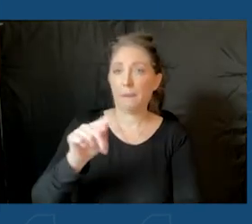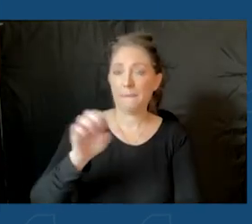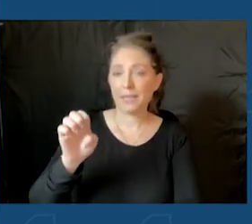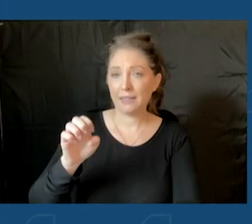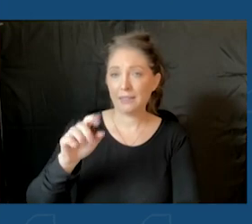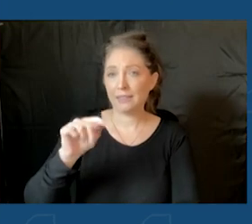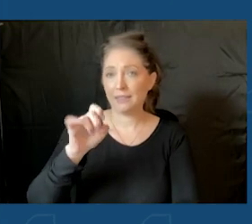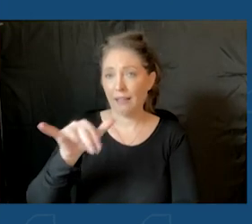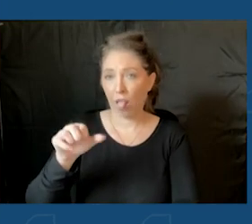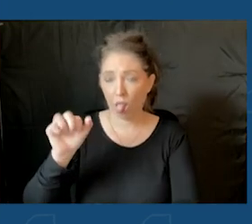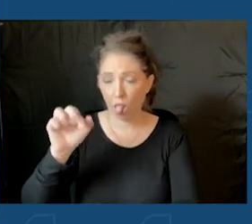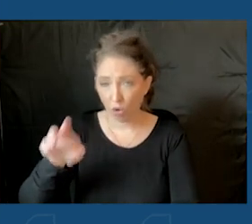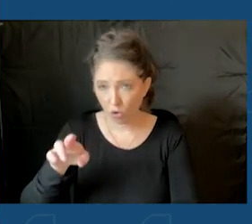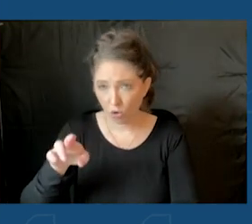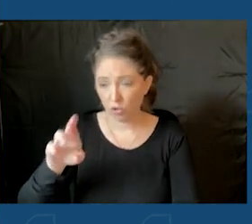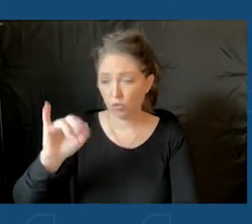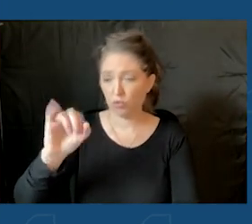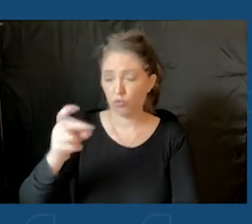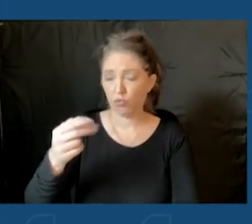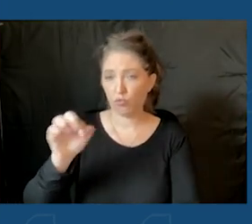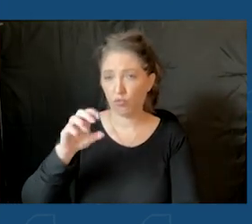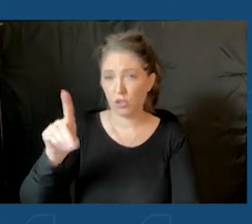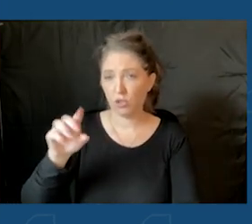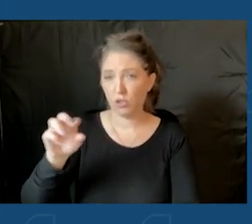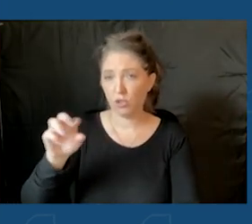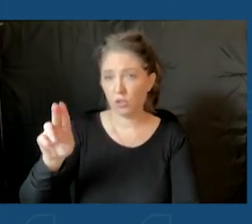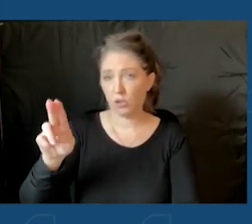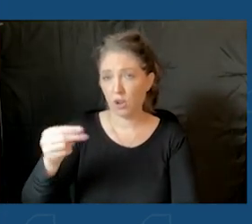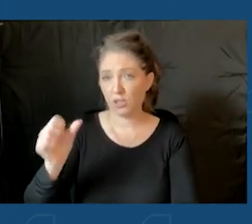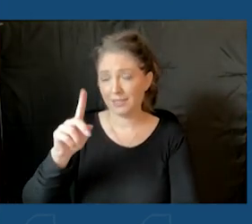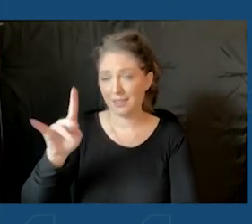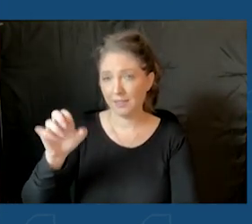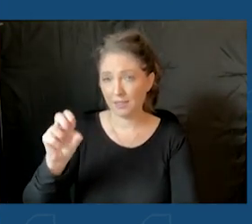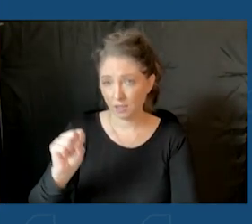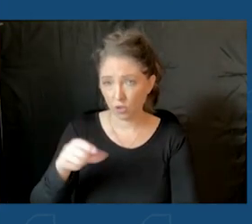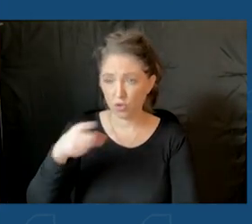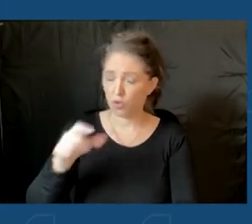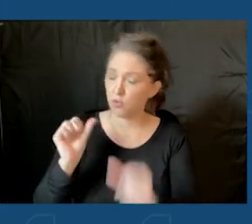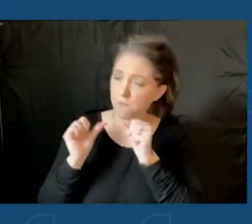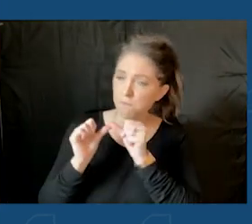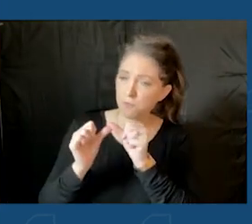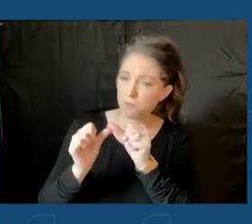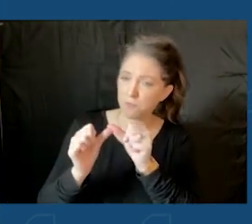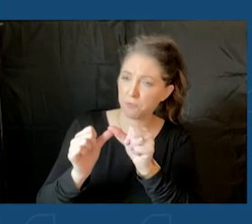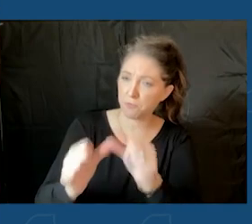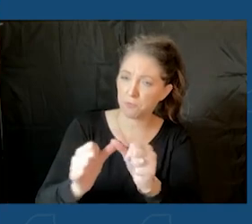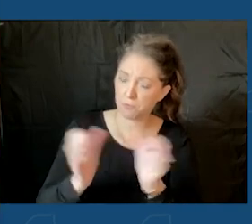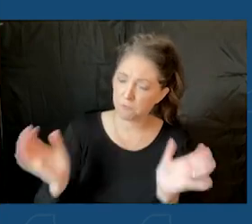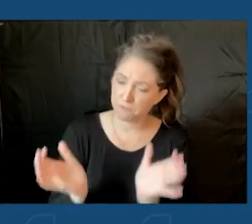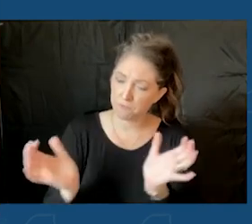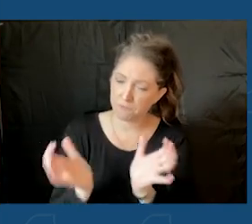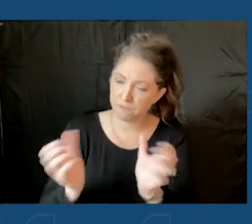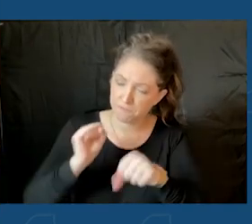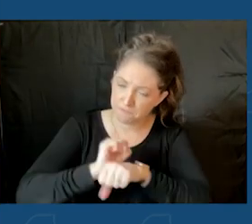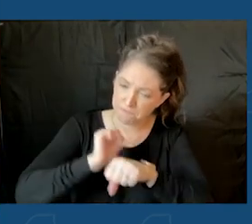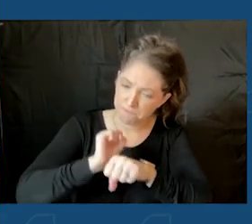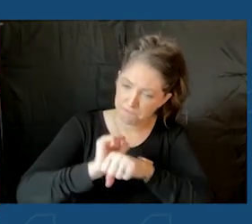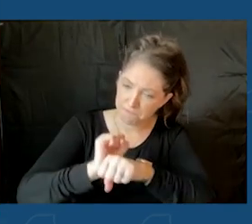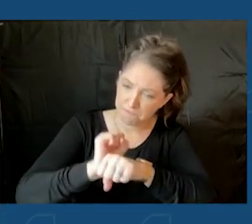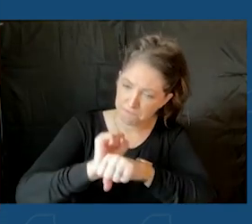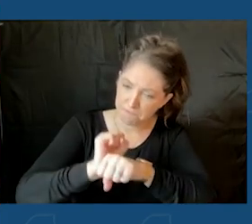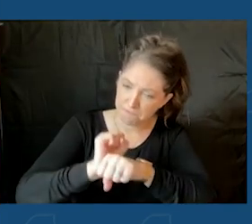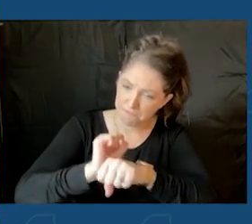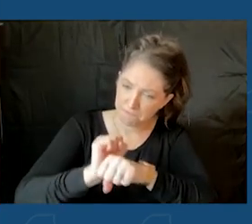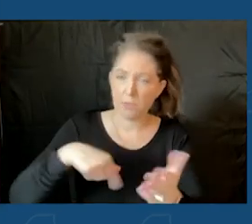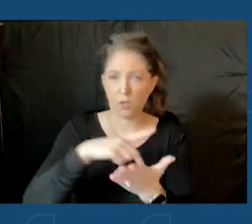Hoskins, you kept your hand on the steering wheel, sustaining the project during the darkest days. You kept